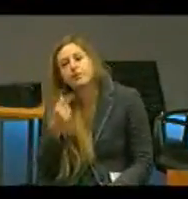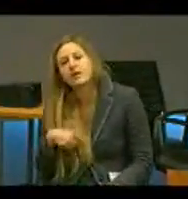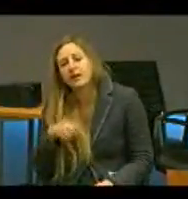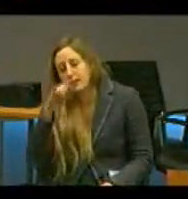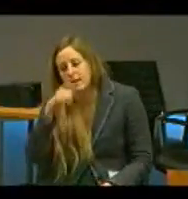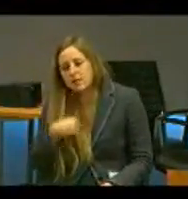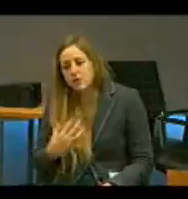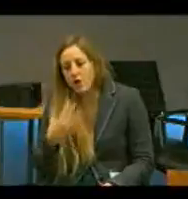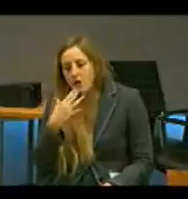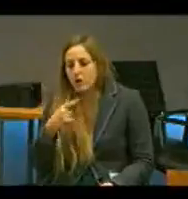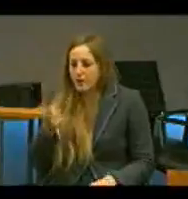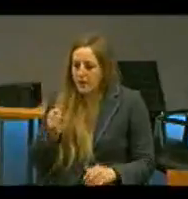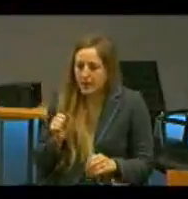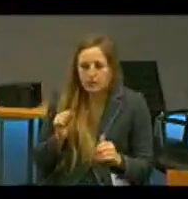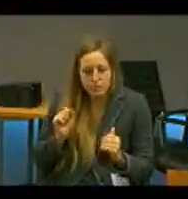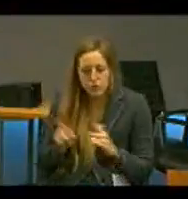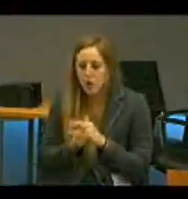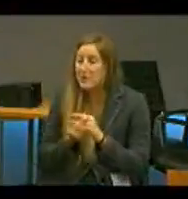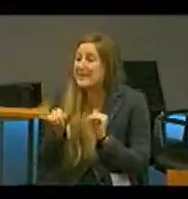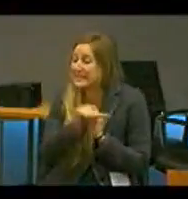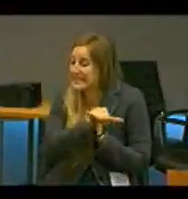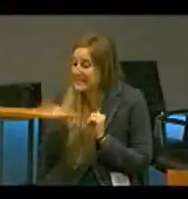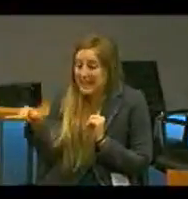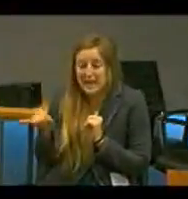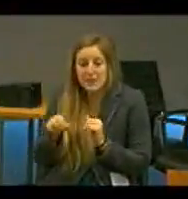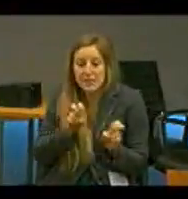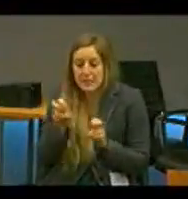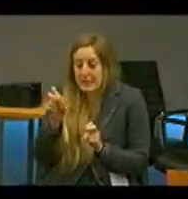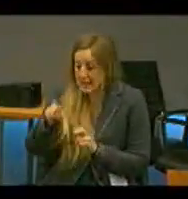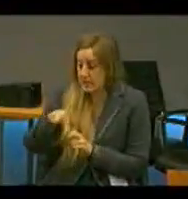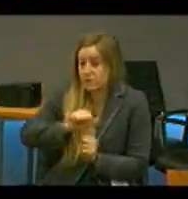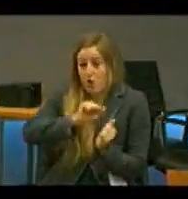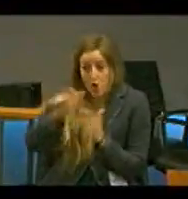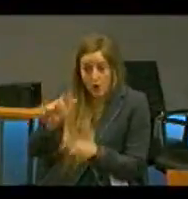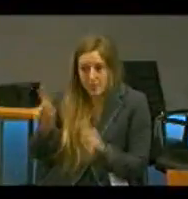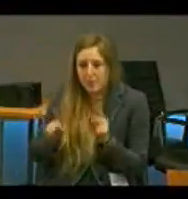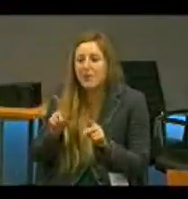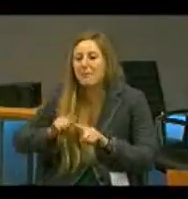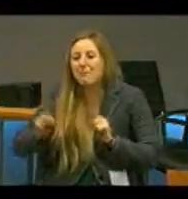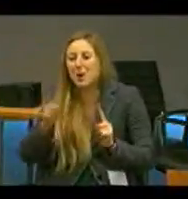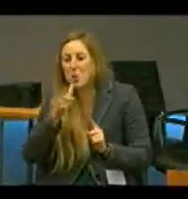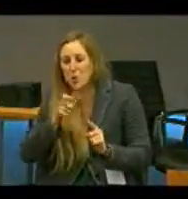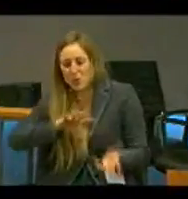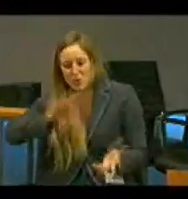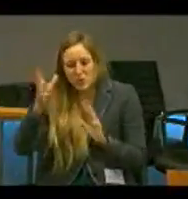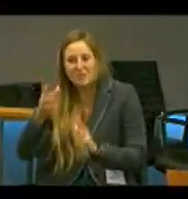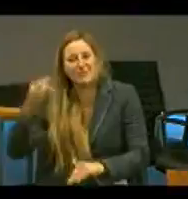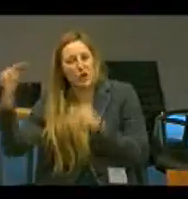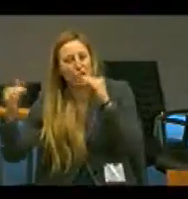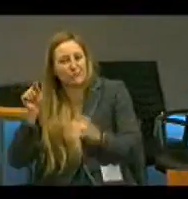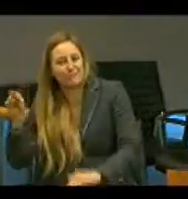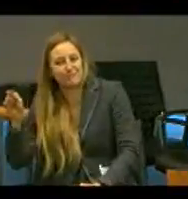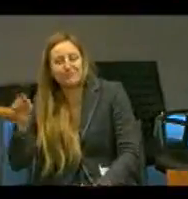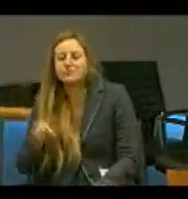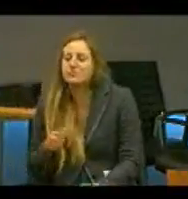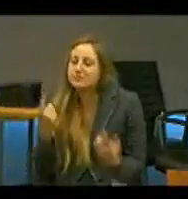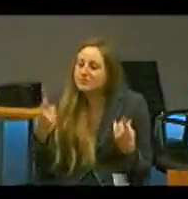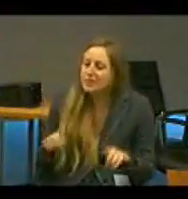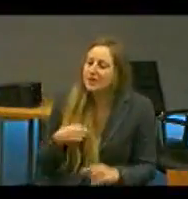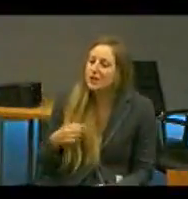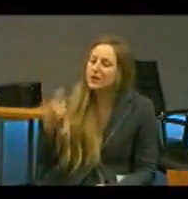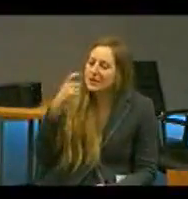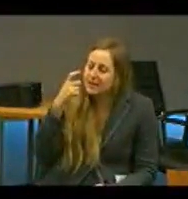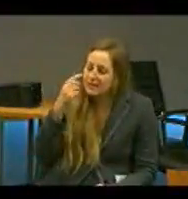young people, but it's the adults that tend to screw things up, I find. We need to look at the intersection of racism and ableism and see how